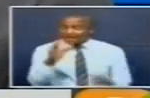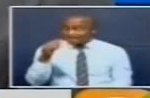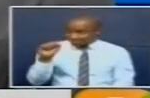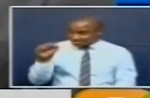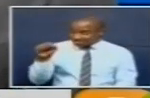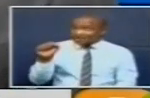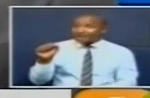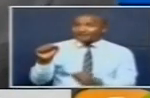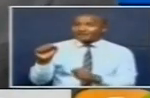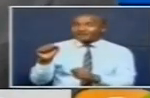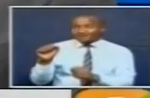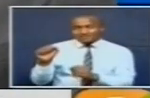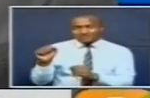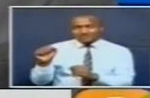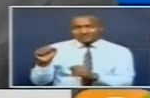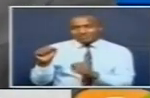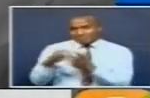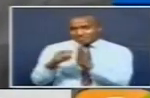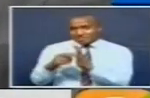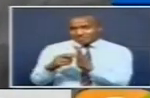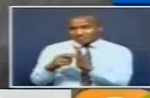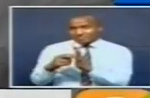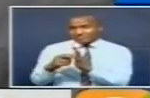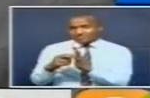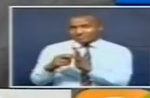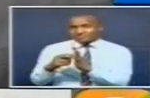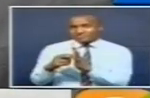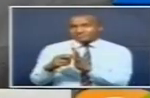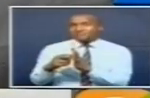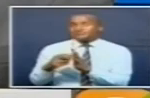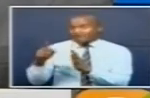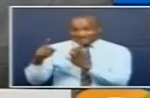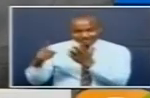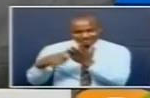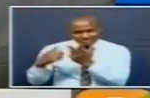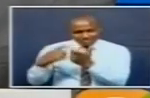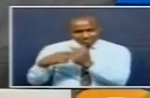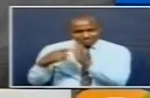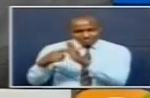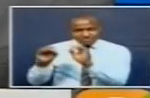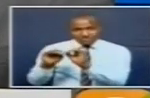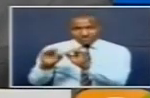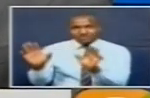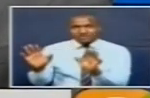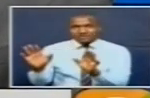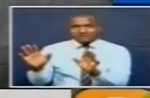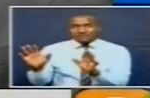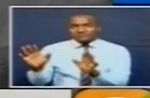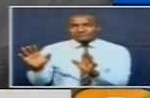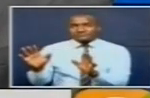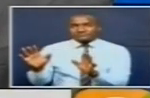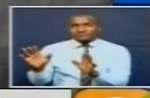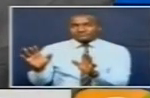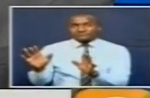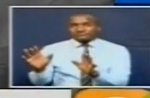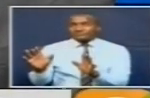it's complementary in the sense that... But it doesn't really work. Given the statistics, I mean, you're doing 100% Fortran